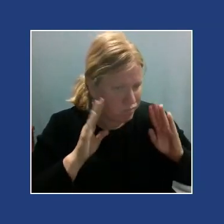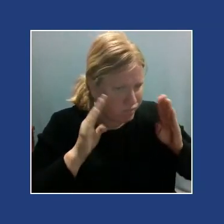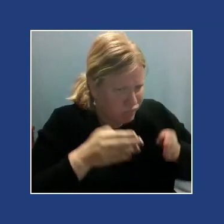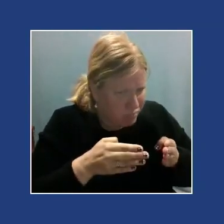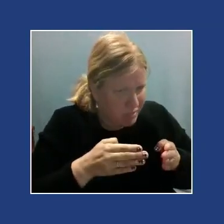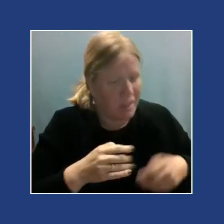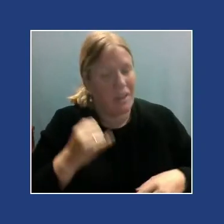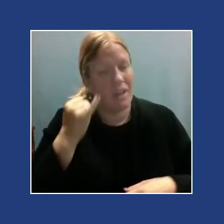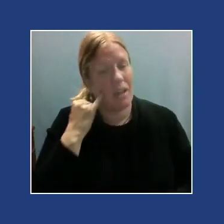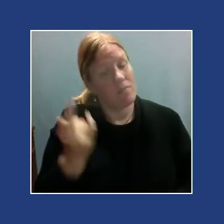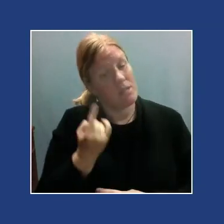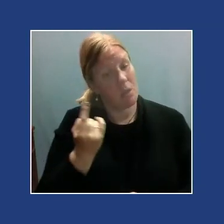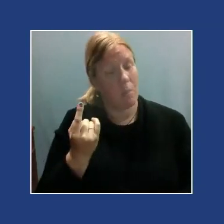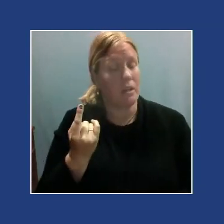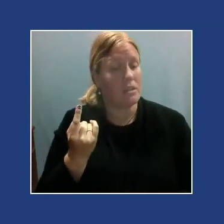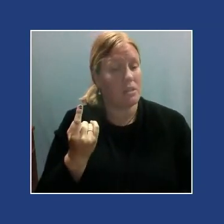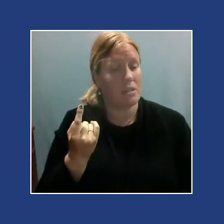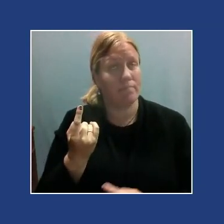someone is being,